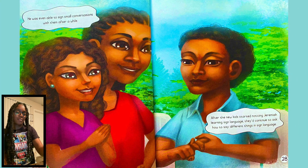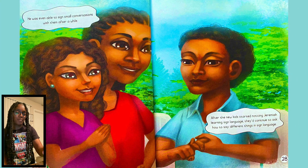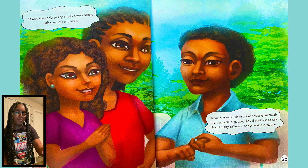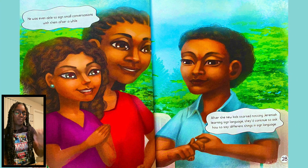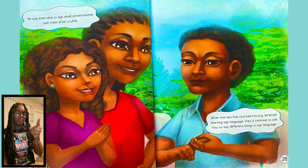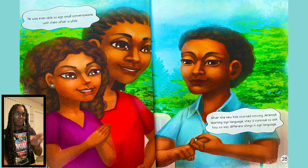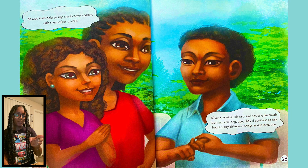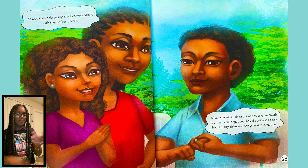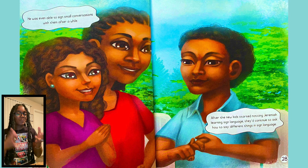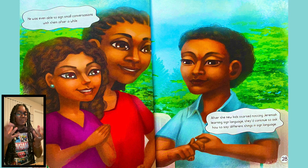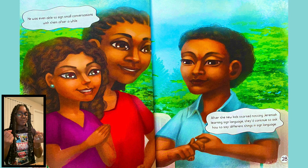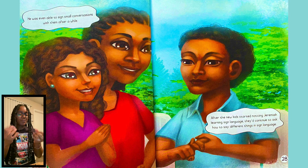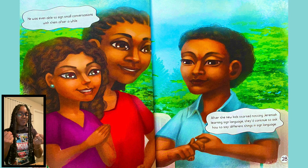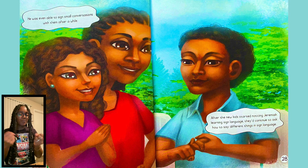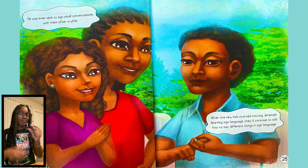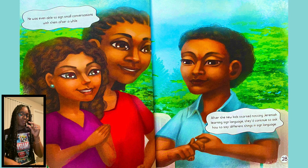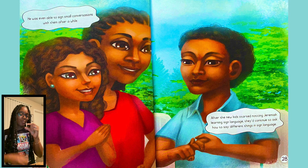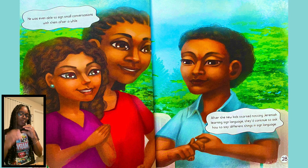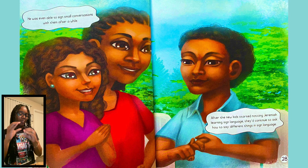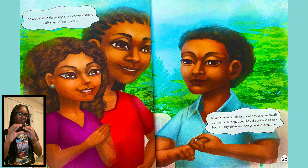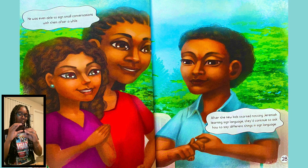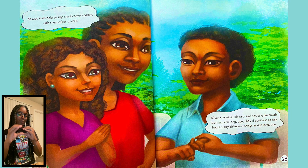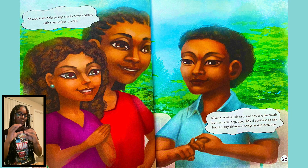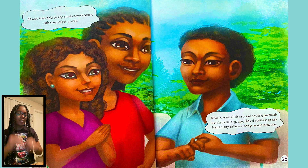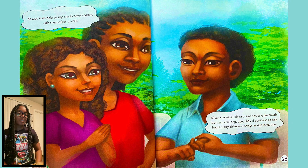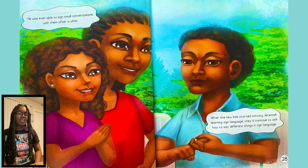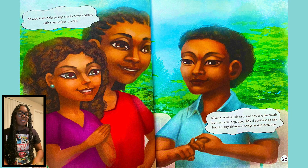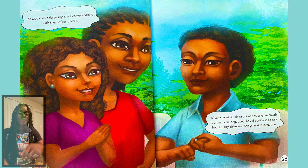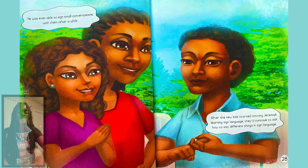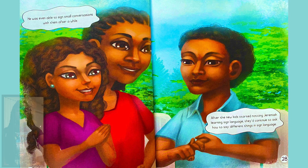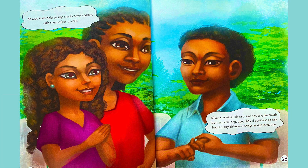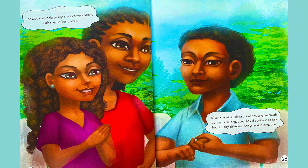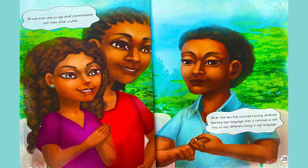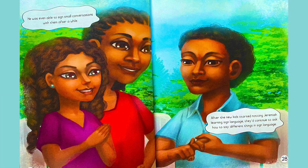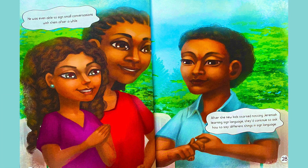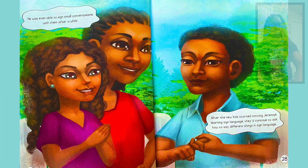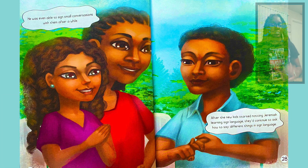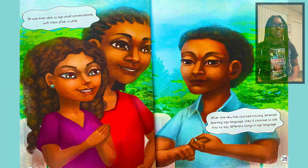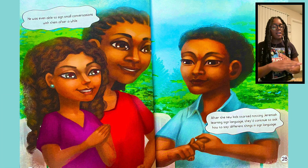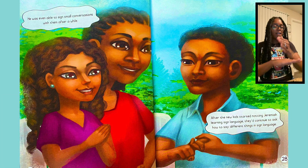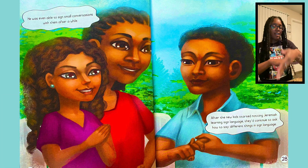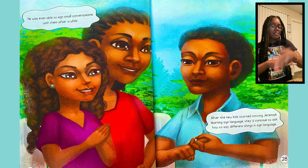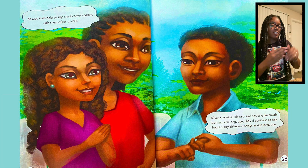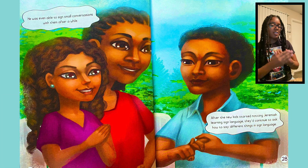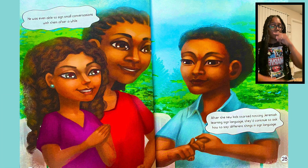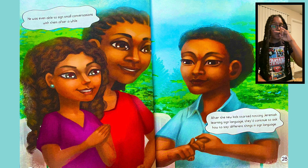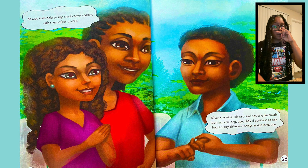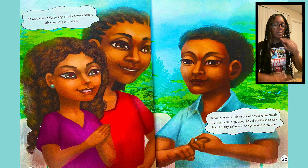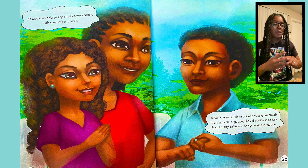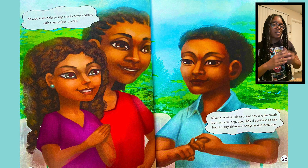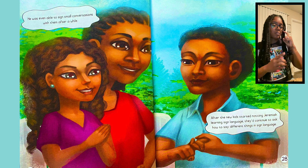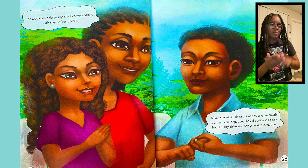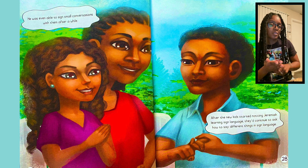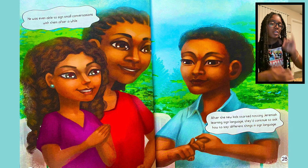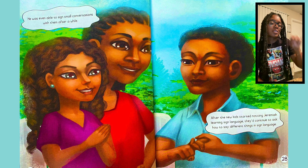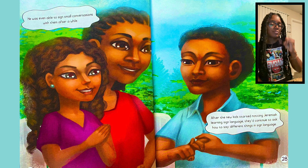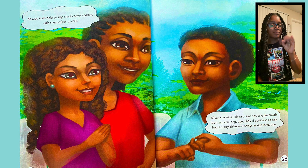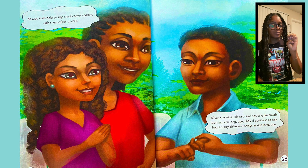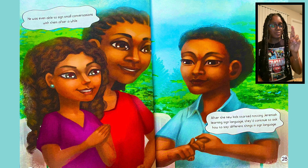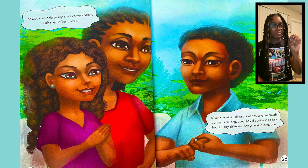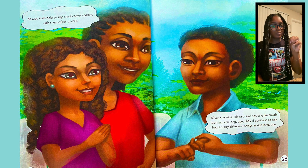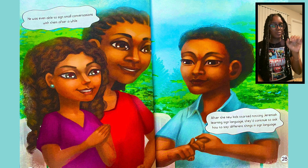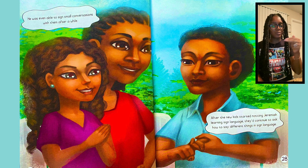He was even able to sign small conversations with them after a while. After the new kids started noticing